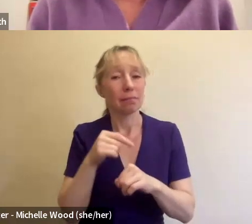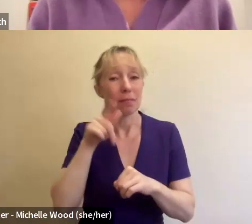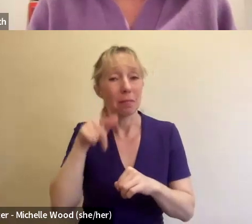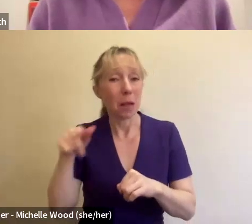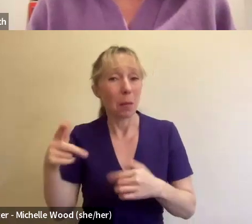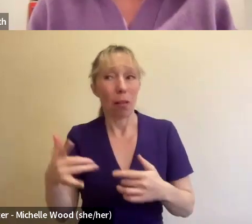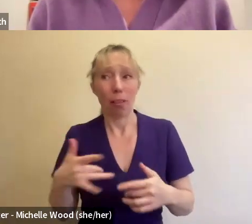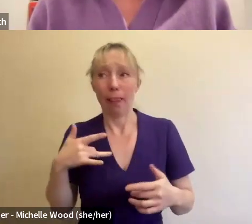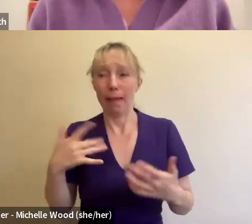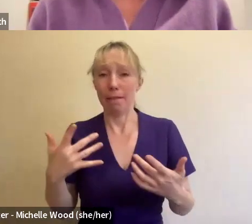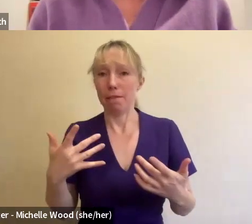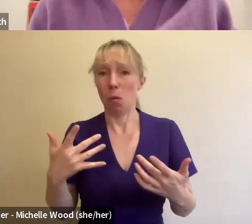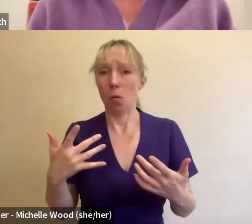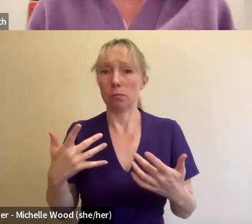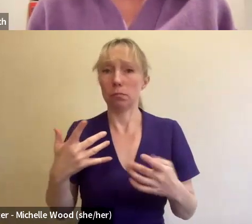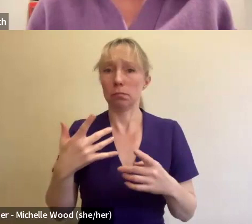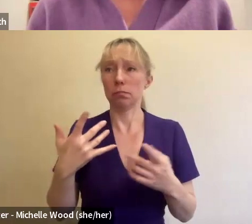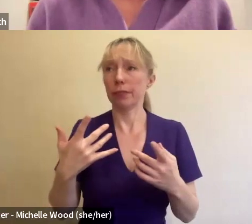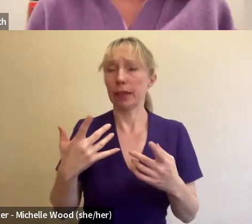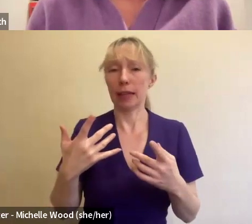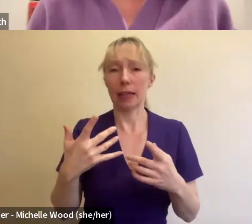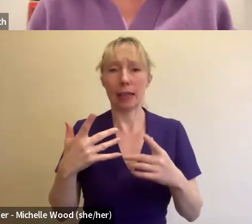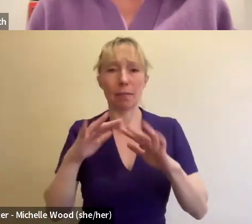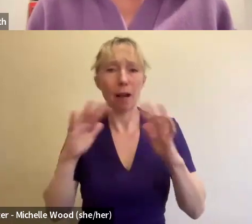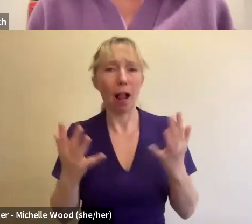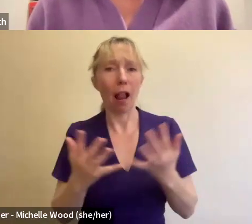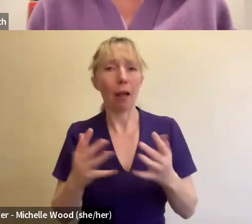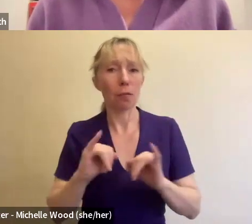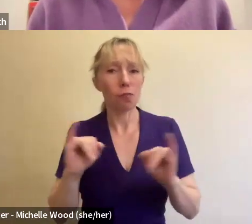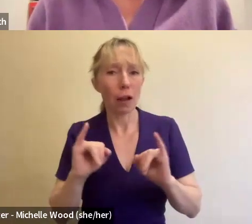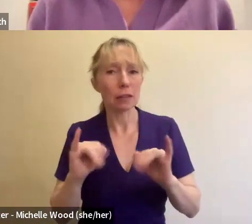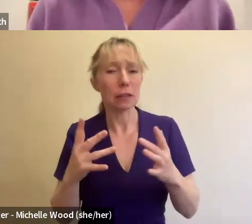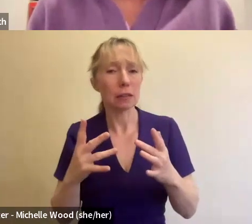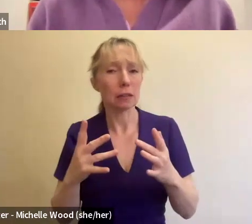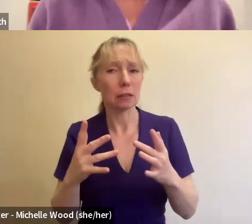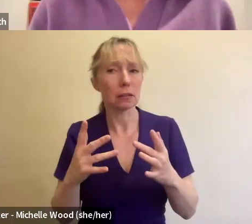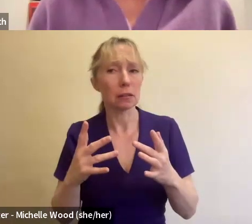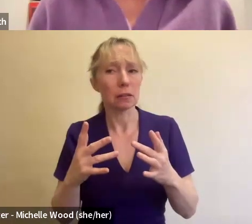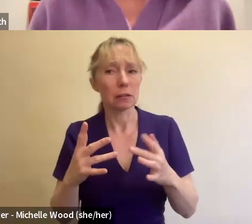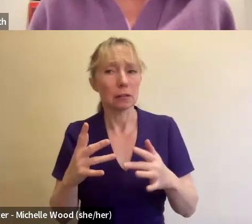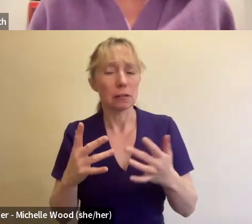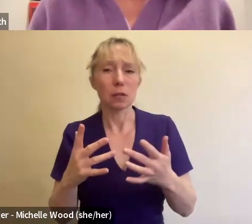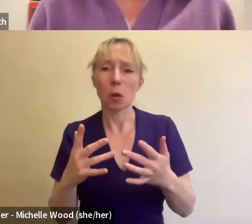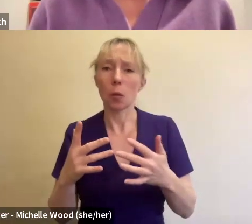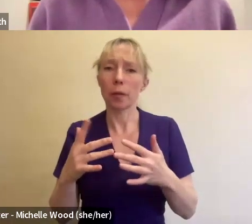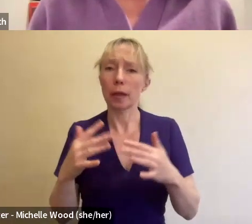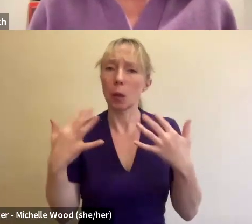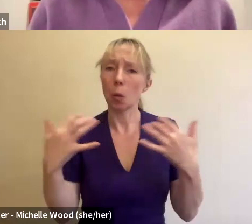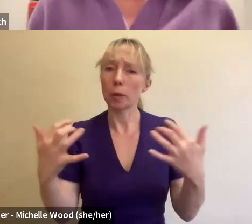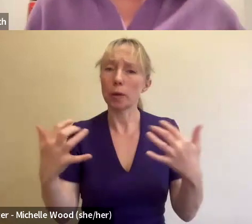front line of the climate crisis and Yeah. climate changes. So the audiences for eco poetry